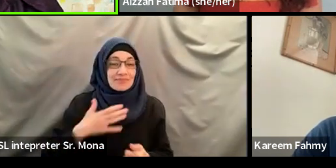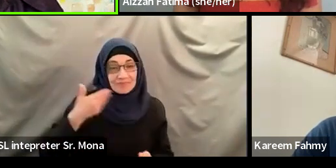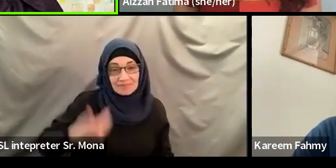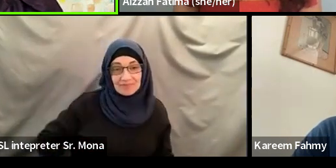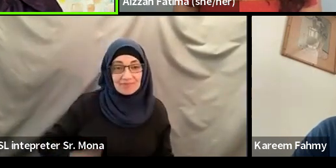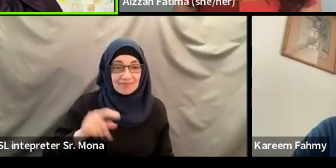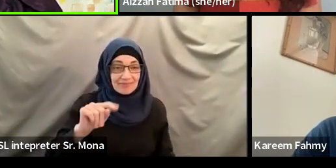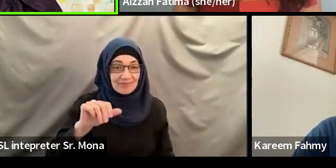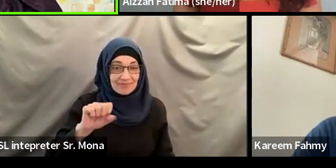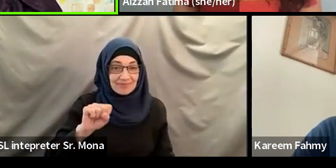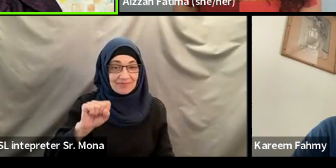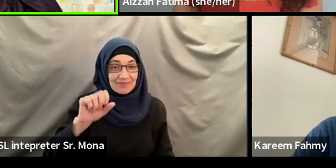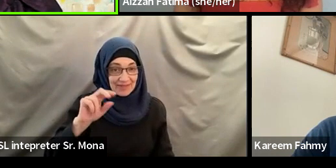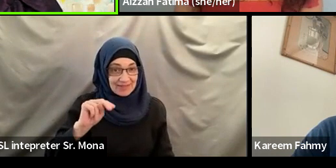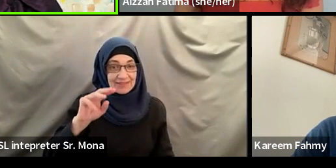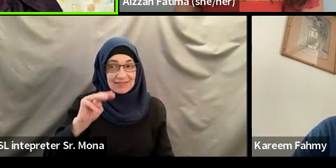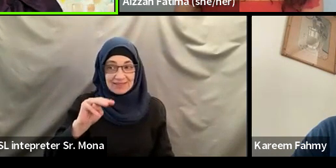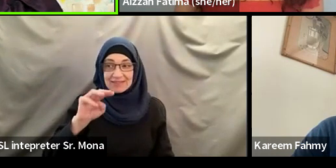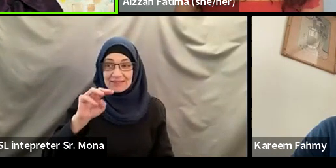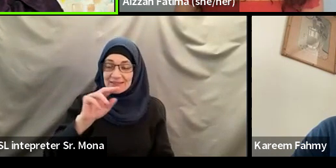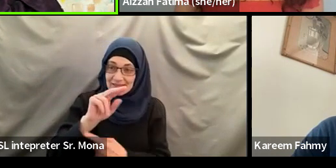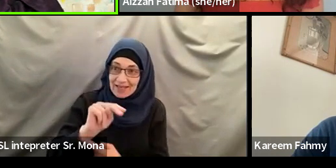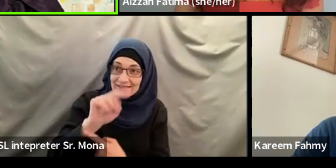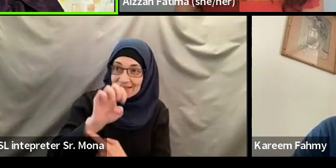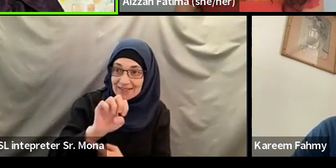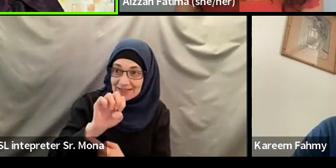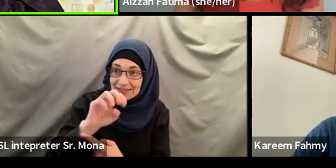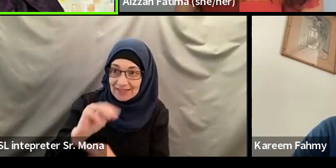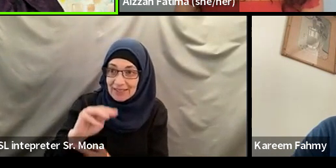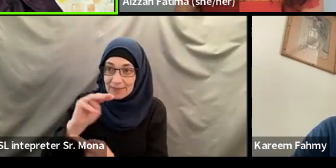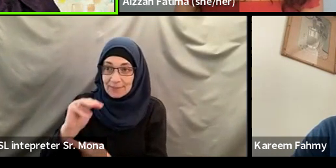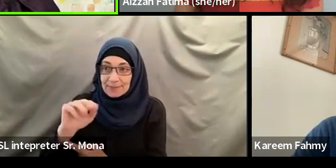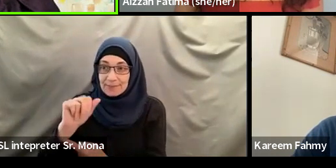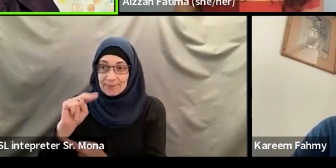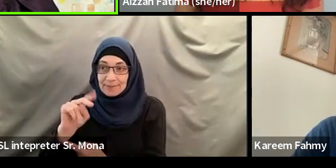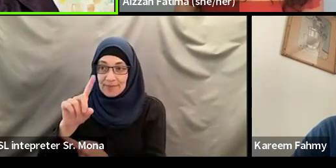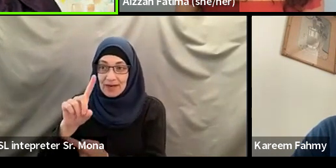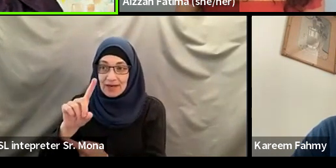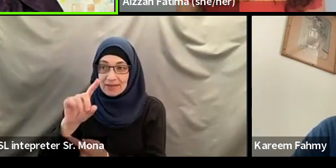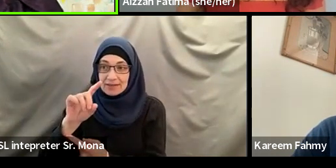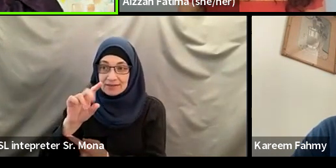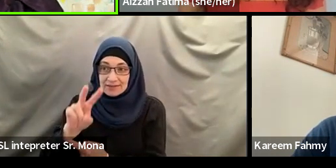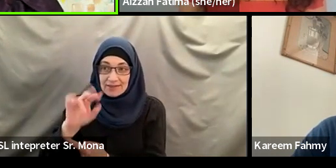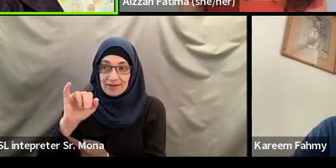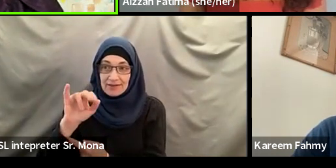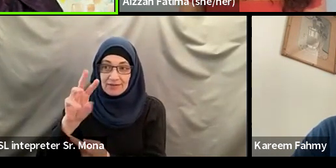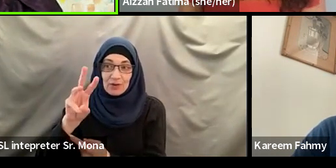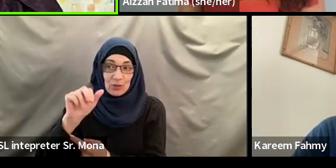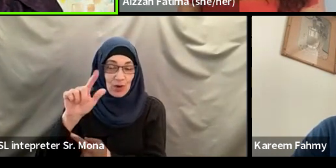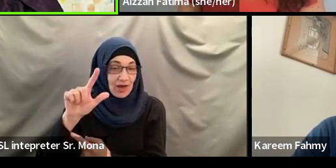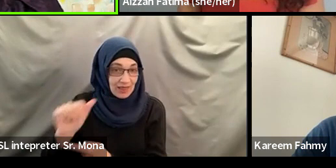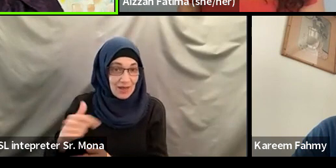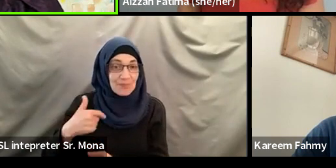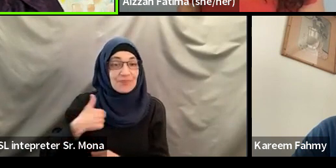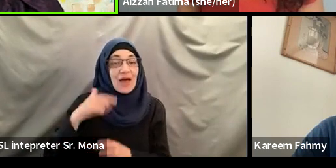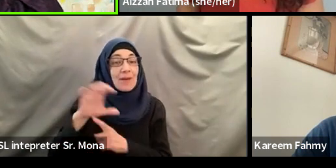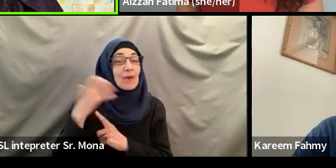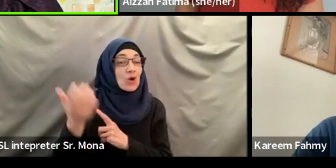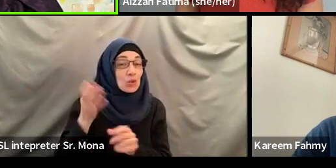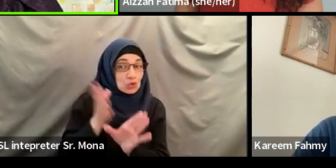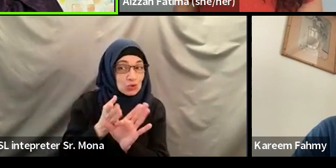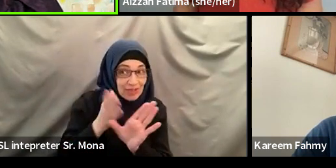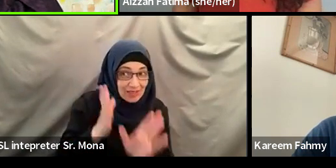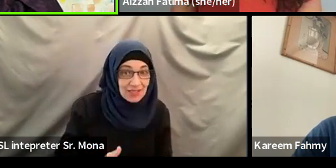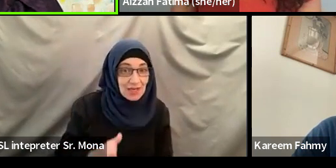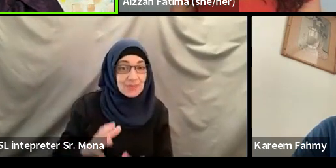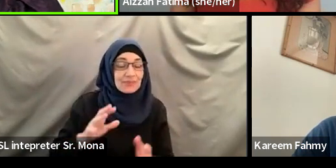Tasneem Manviwala. I'm coming to you from, I'm between Chicago and Houston. I'm a cultural psychologist,